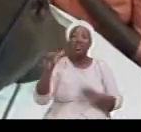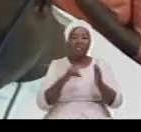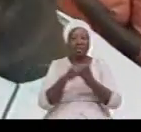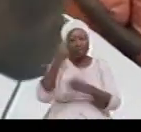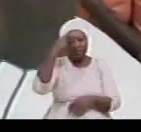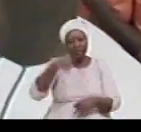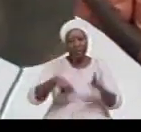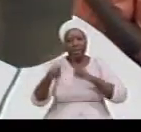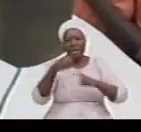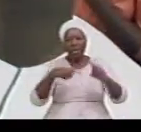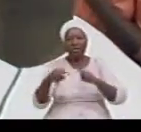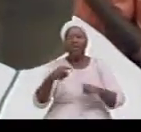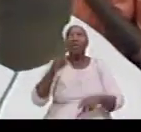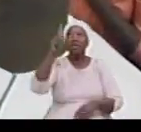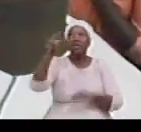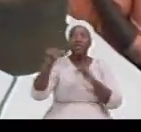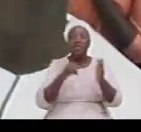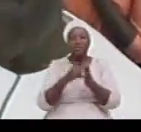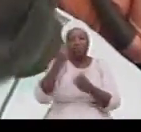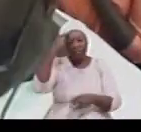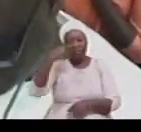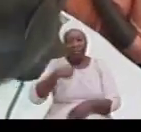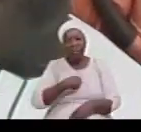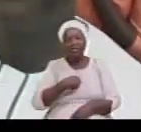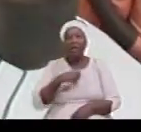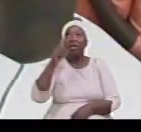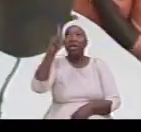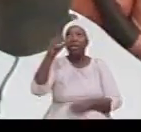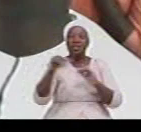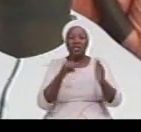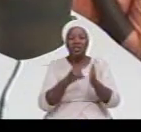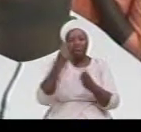me. I said it's for me.